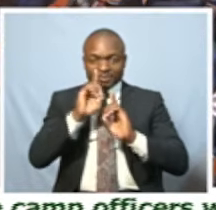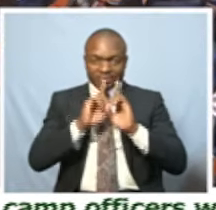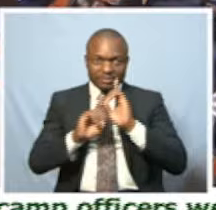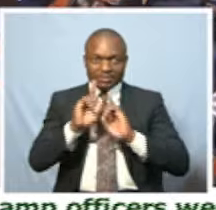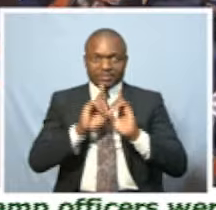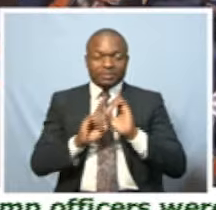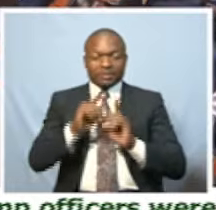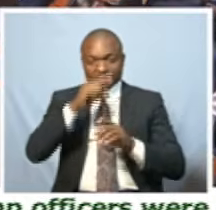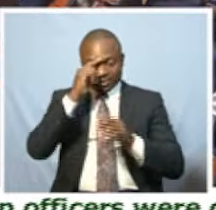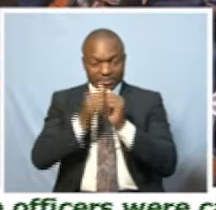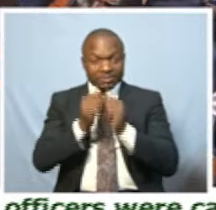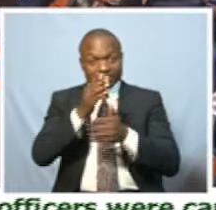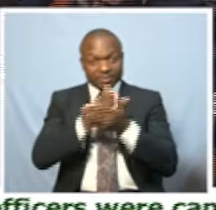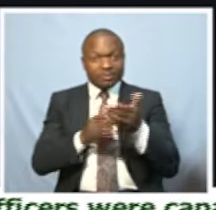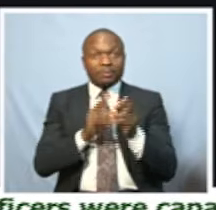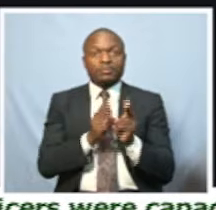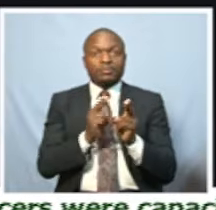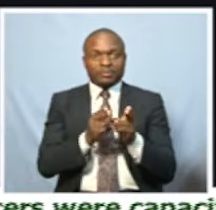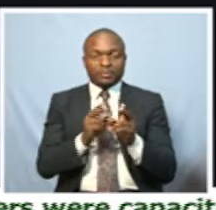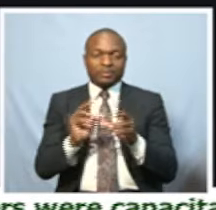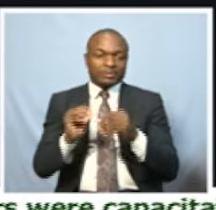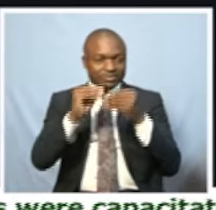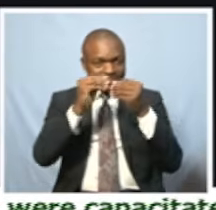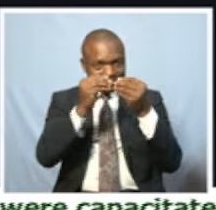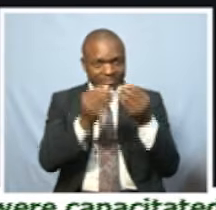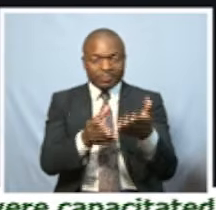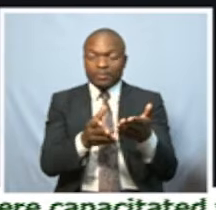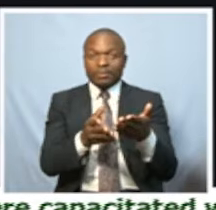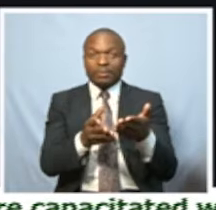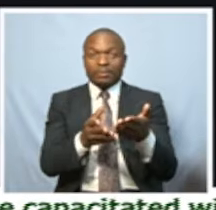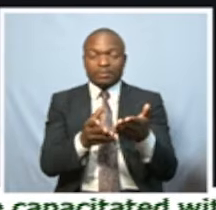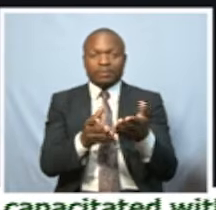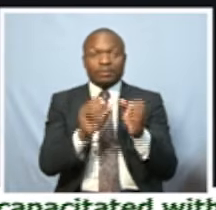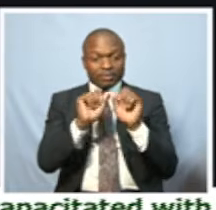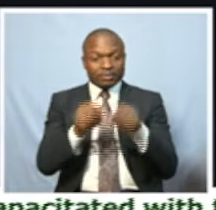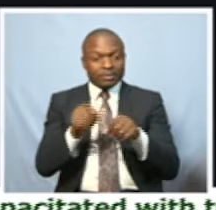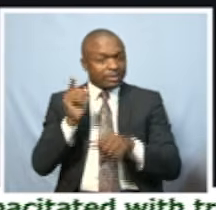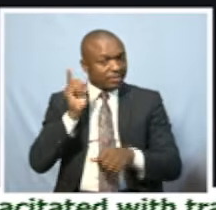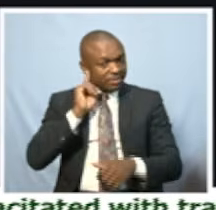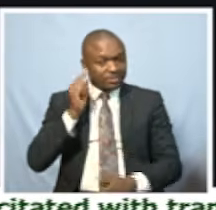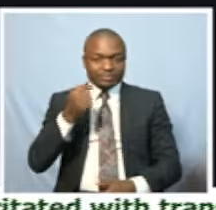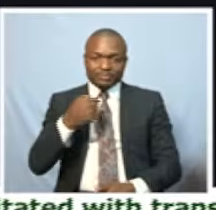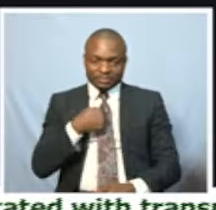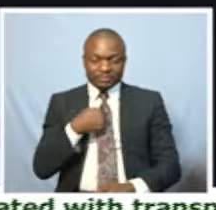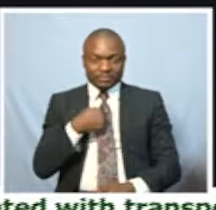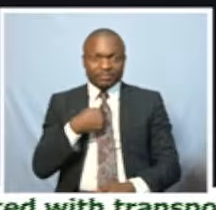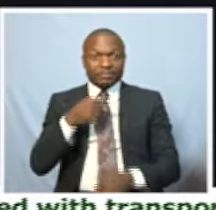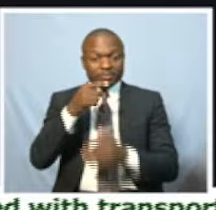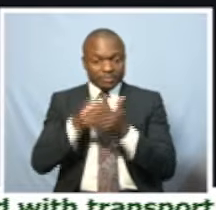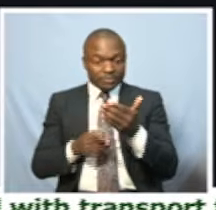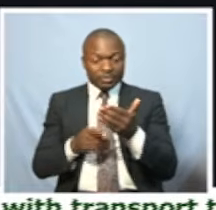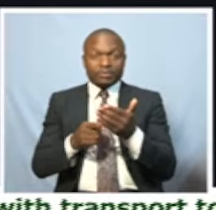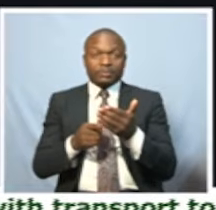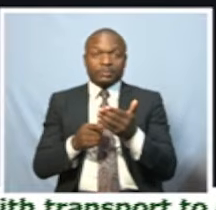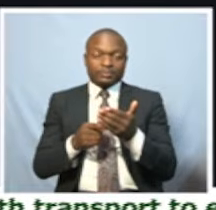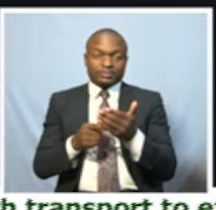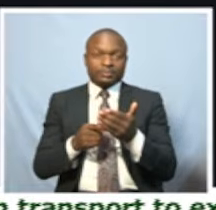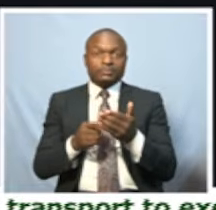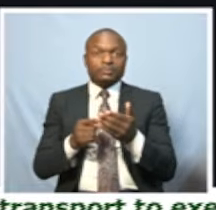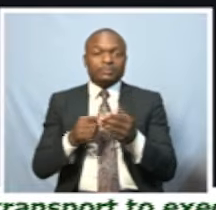because some of the answers that have come through, I wish you could listen from me. of what I mean, really.